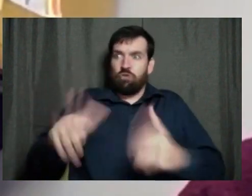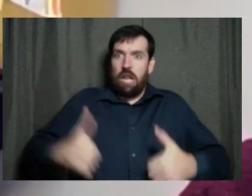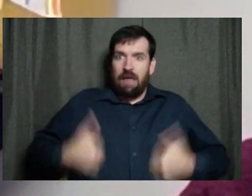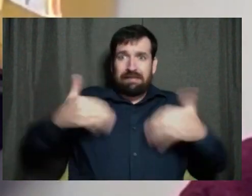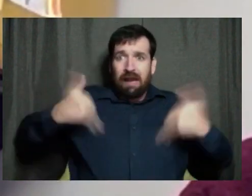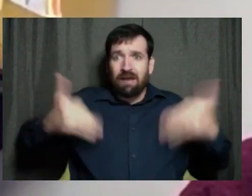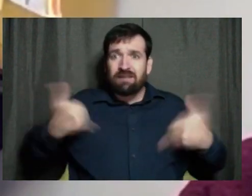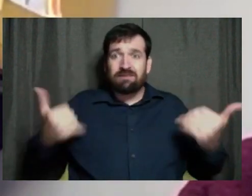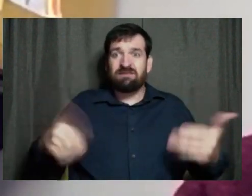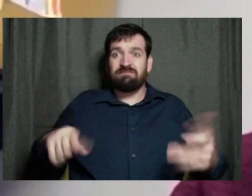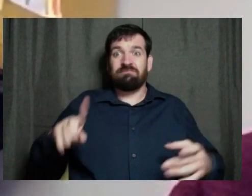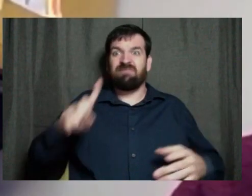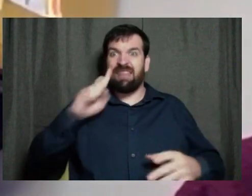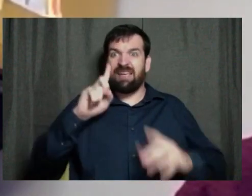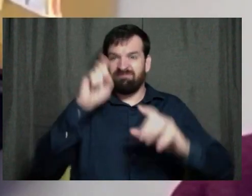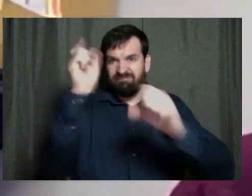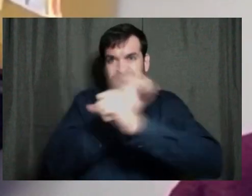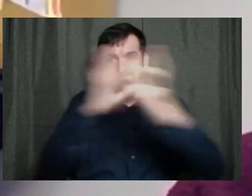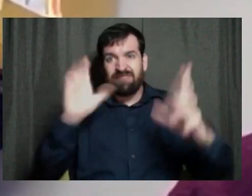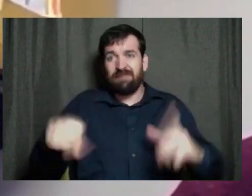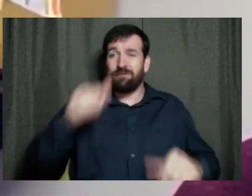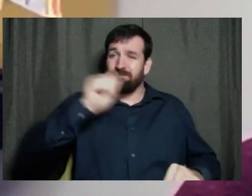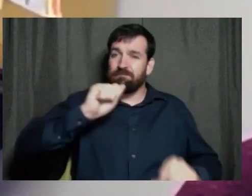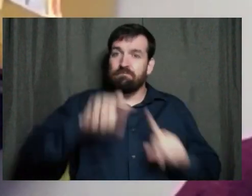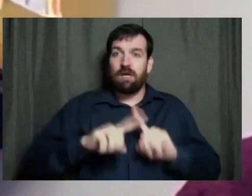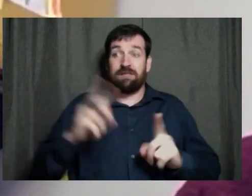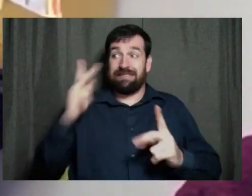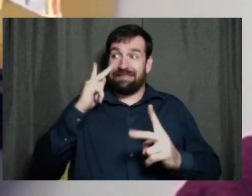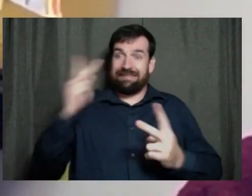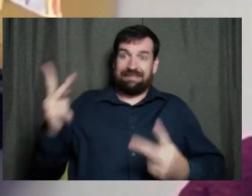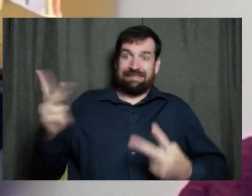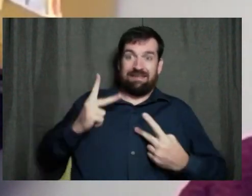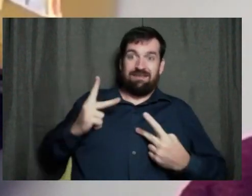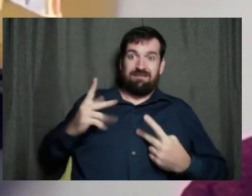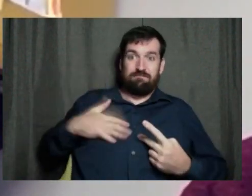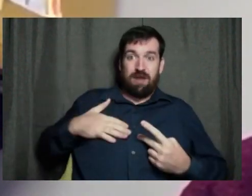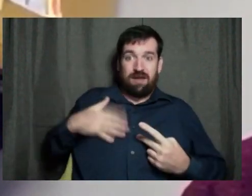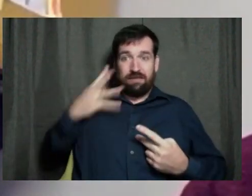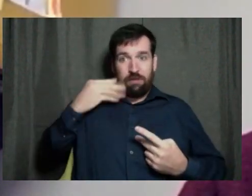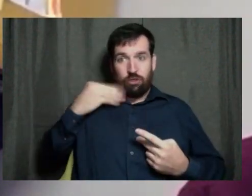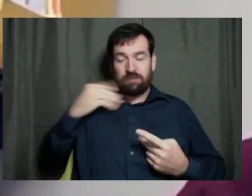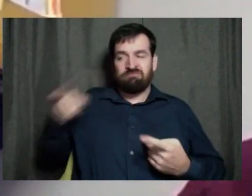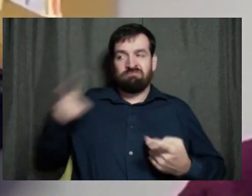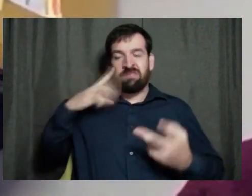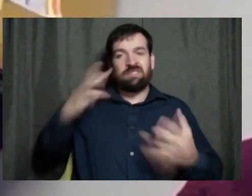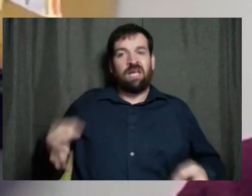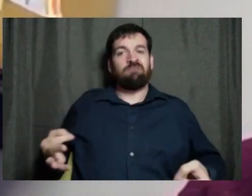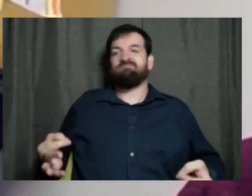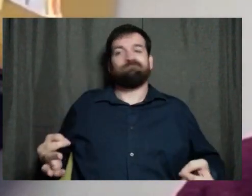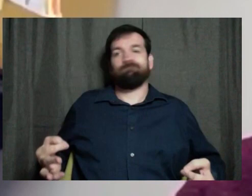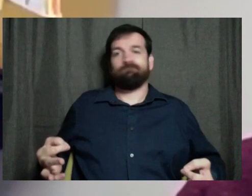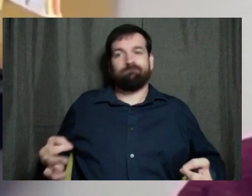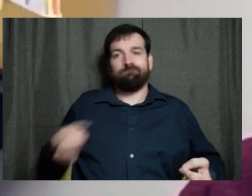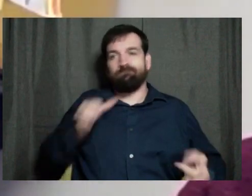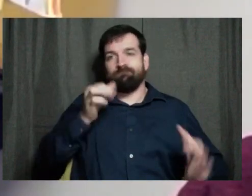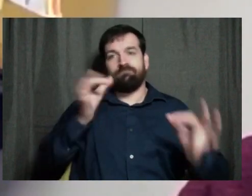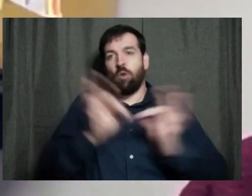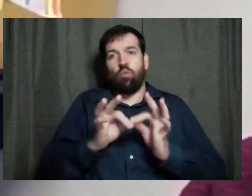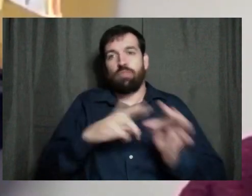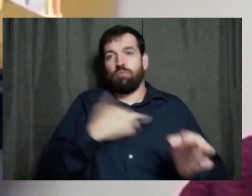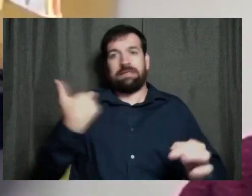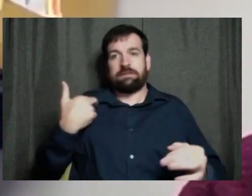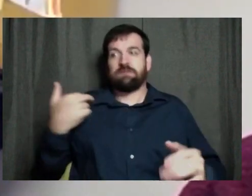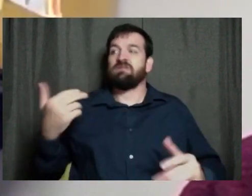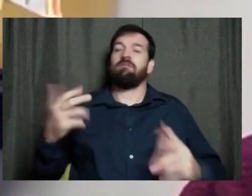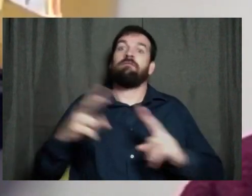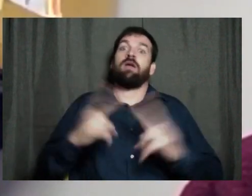that she has to deal with. But ultimately, after seeing what I had to go through, she decided it was not worth the risk. And she's very happy with